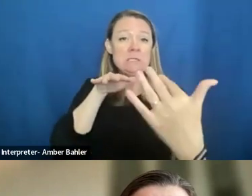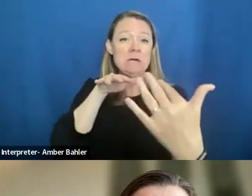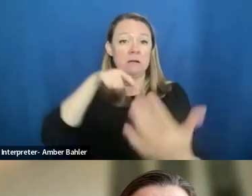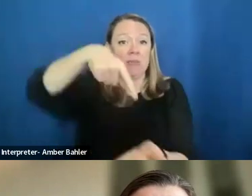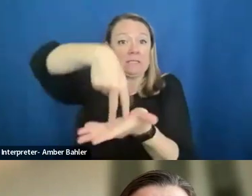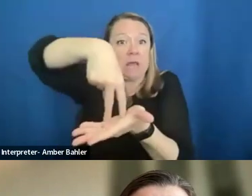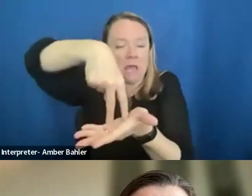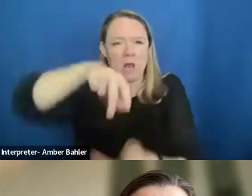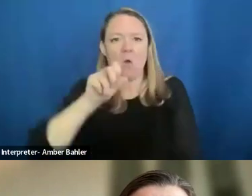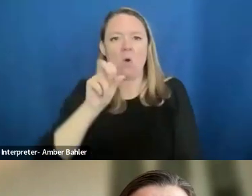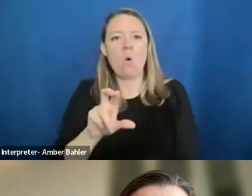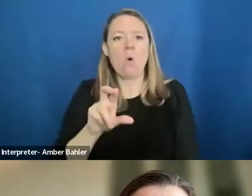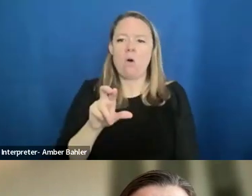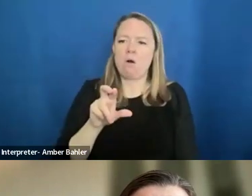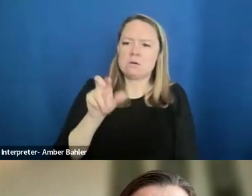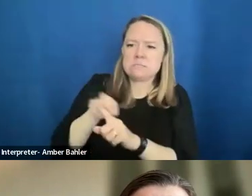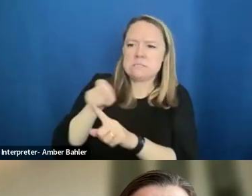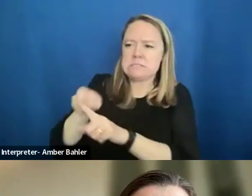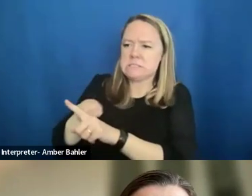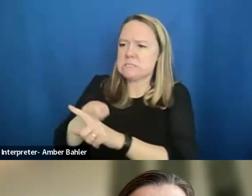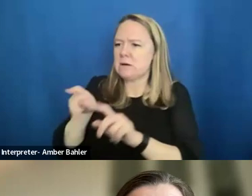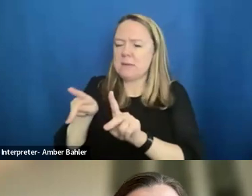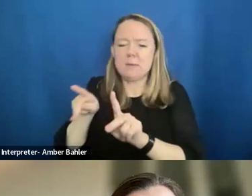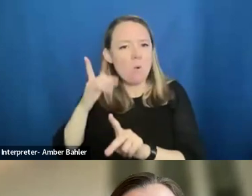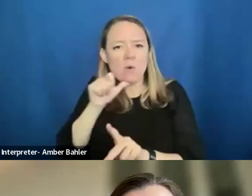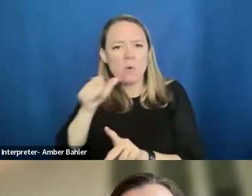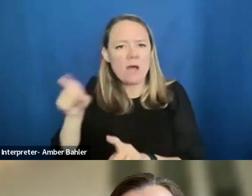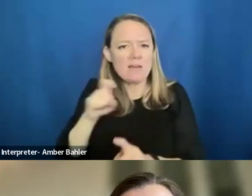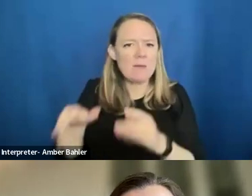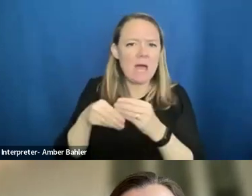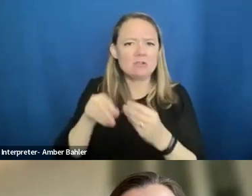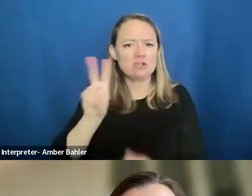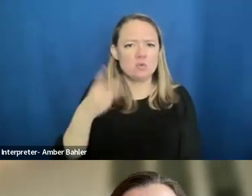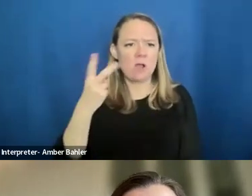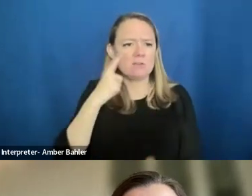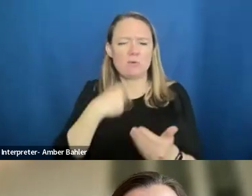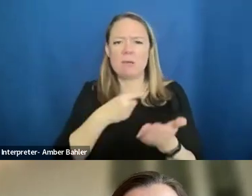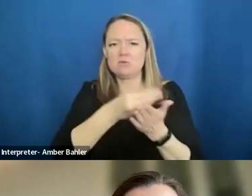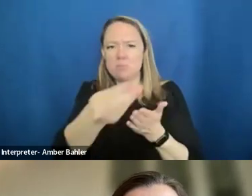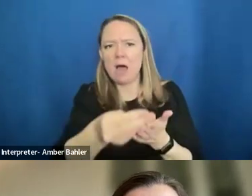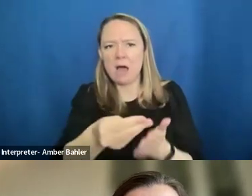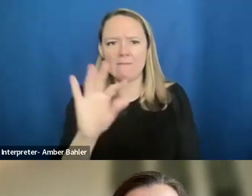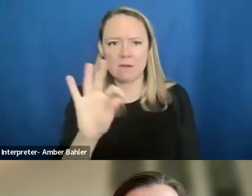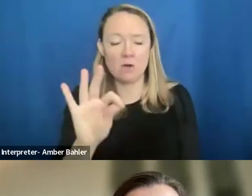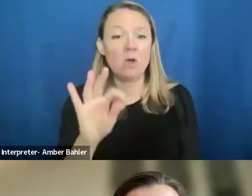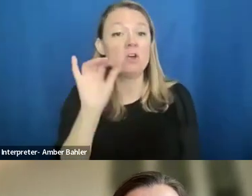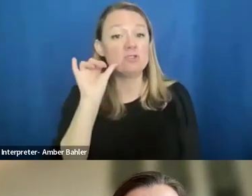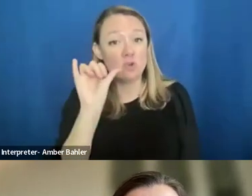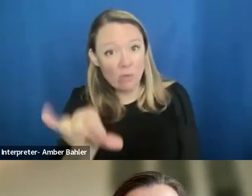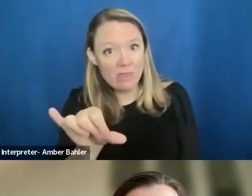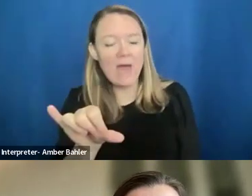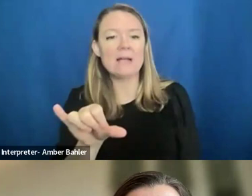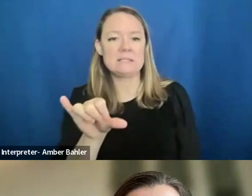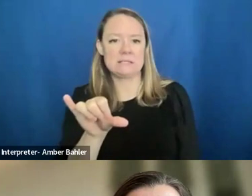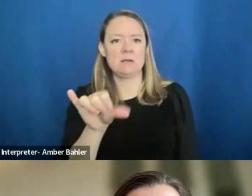where, that's the reason I really wanted this panel to happen today. So we get a real understanding of how that, that intersection of